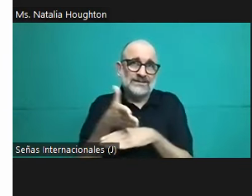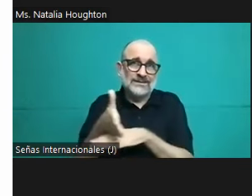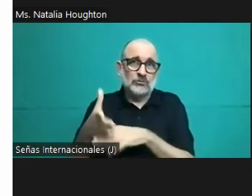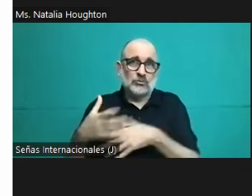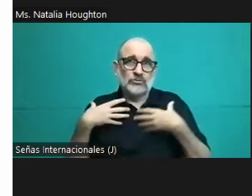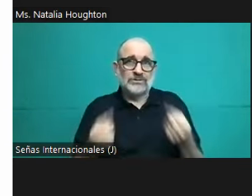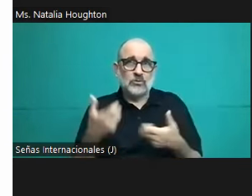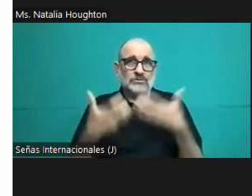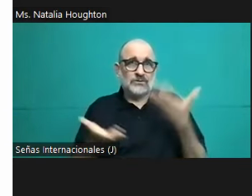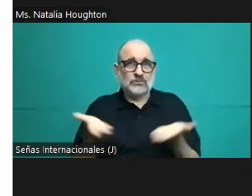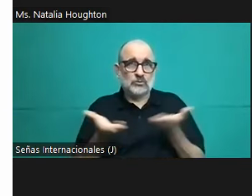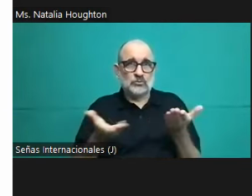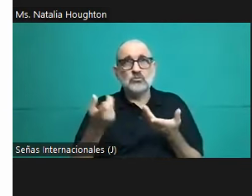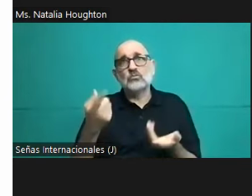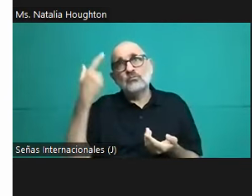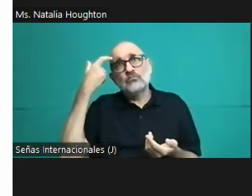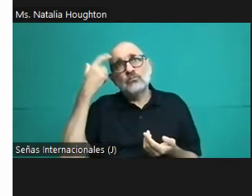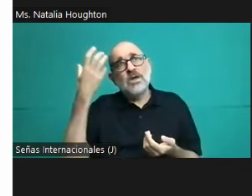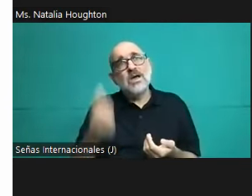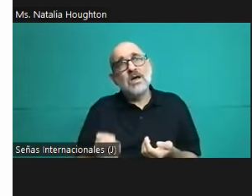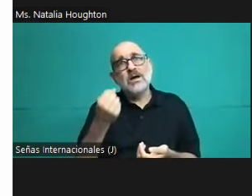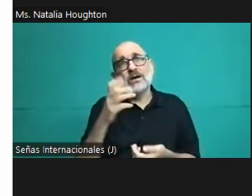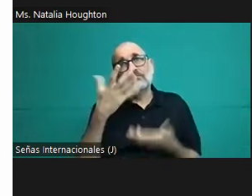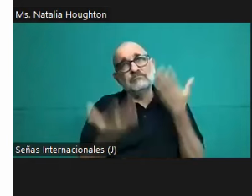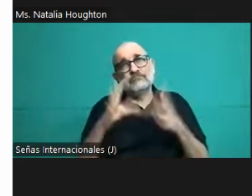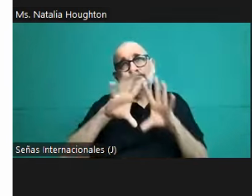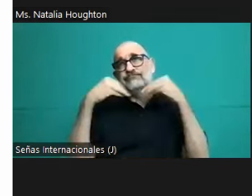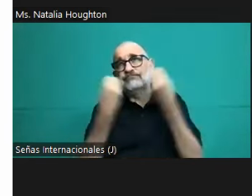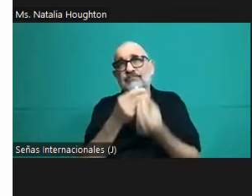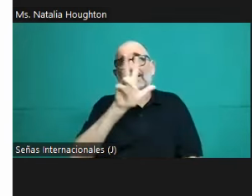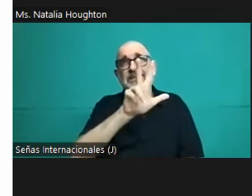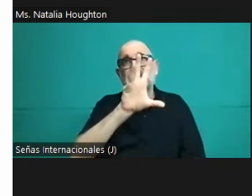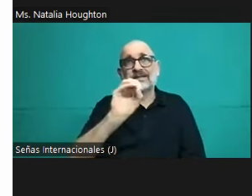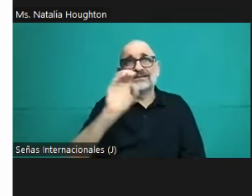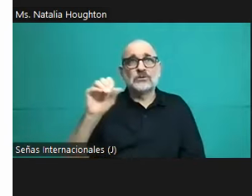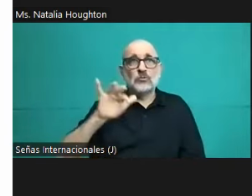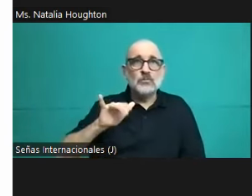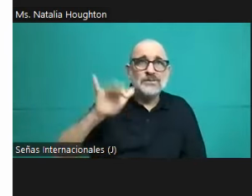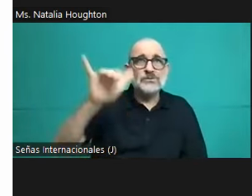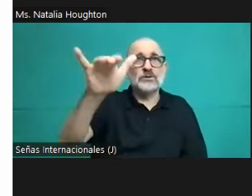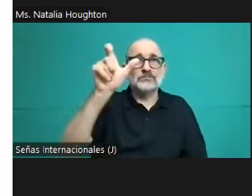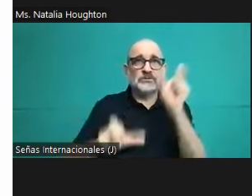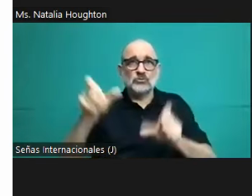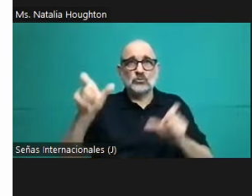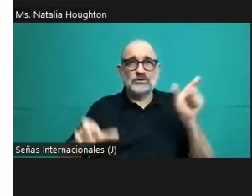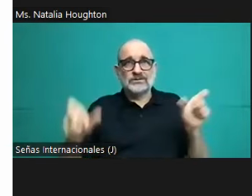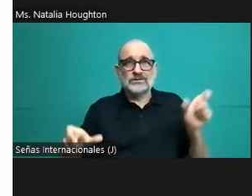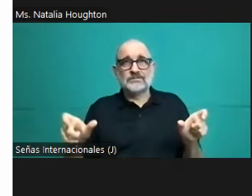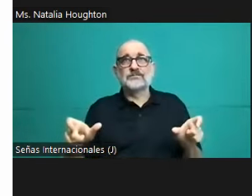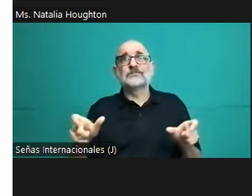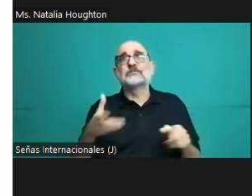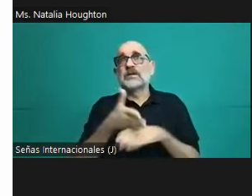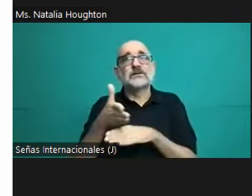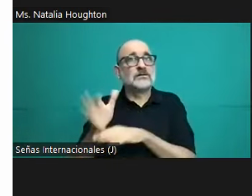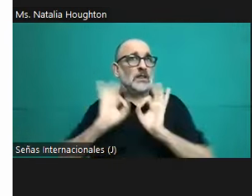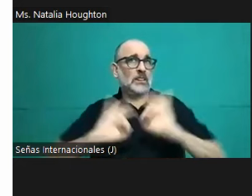Another element of the analysis of the diversity of these cases and the analysis of the impact of